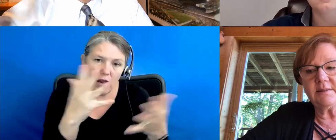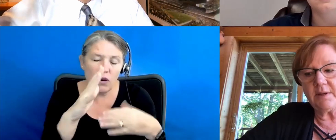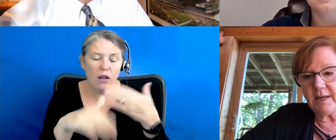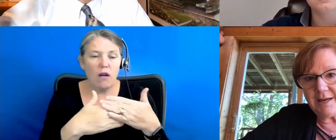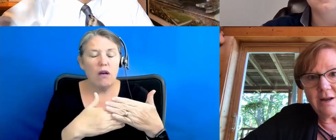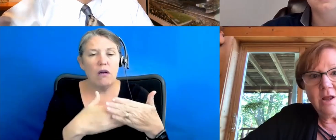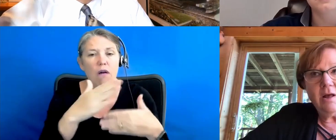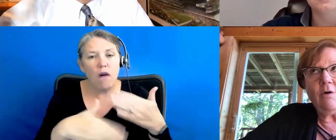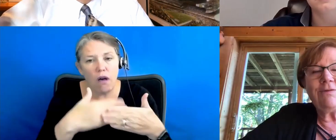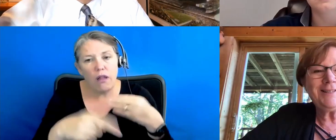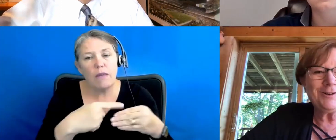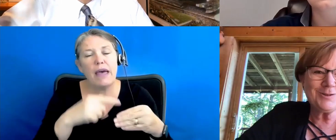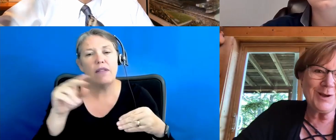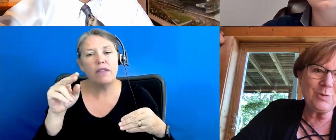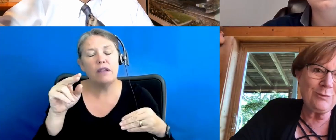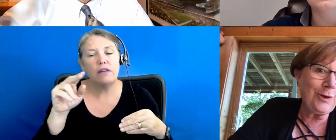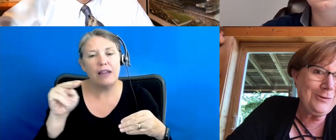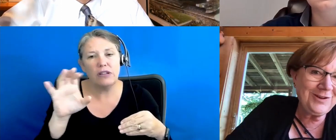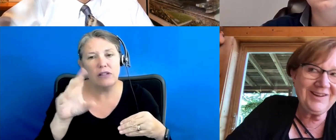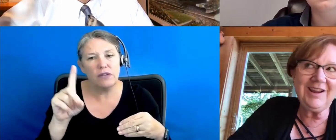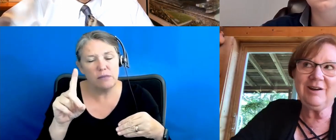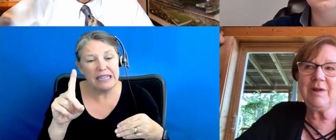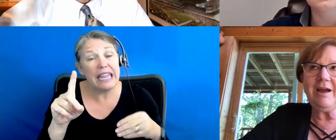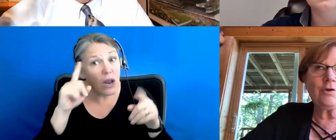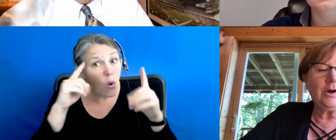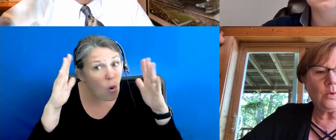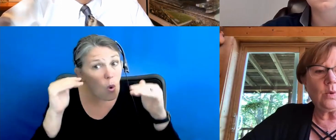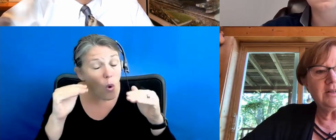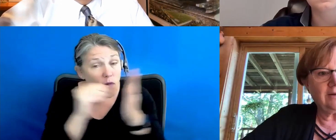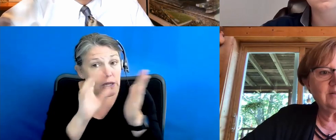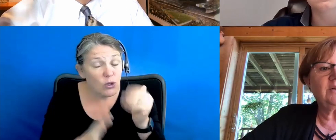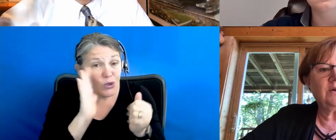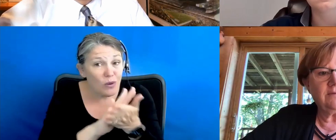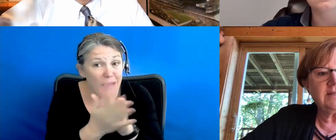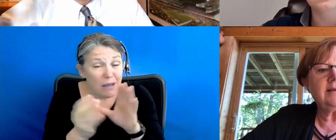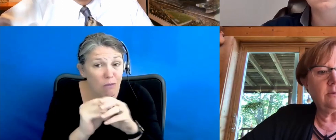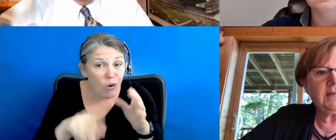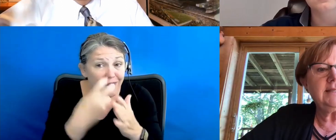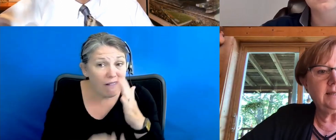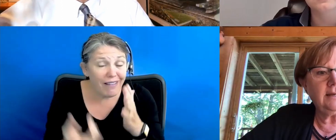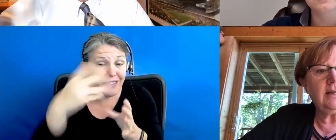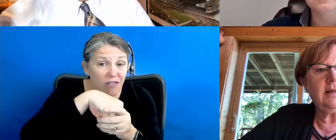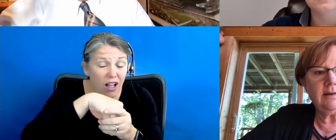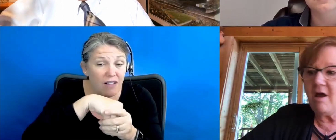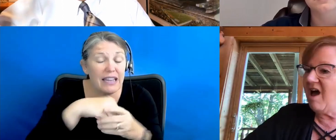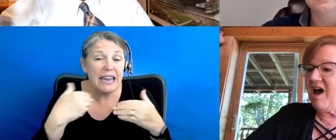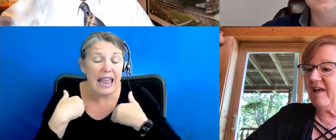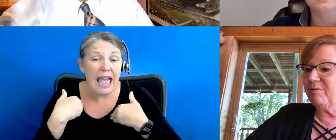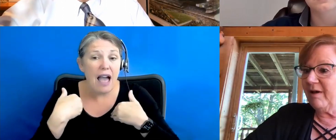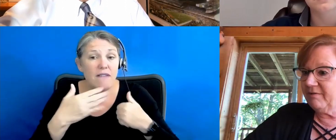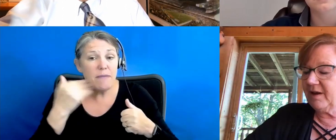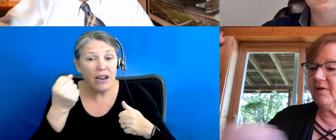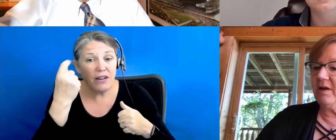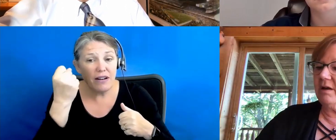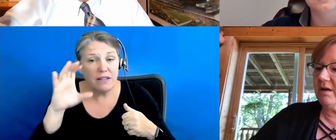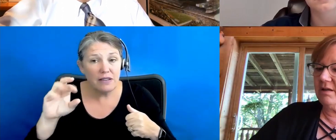on Disability, and hopefully students will get more involved and have greater awareness also of the CRPD. And I